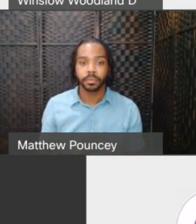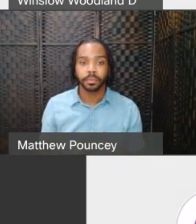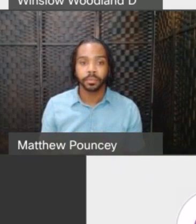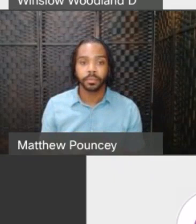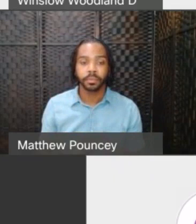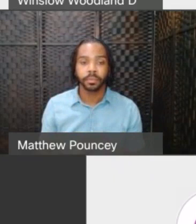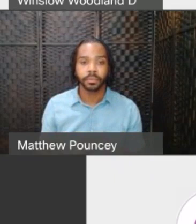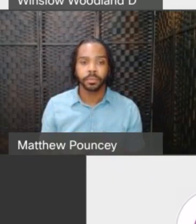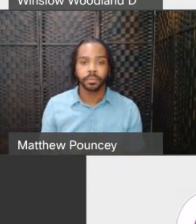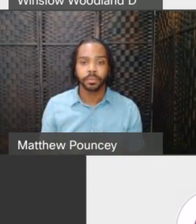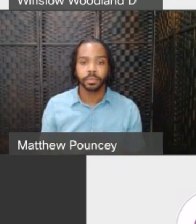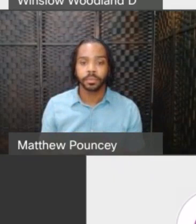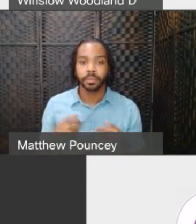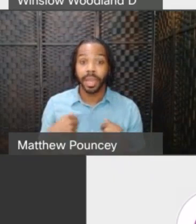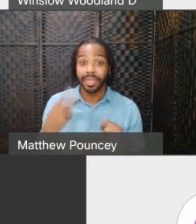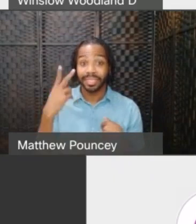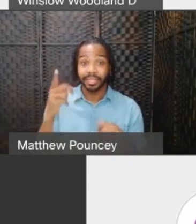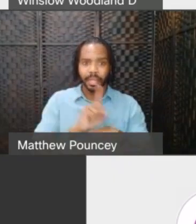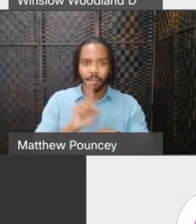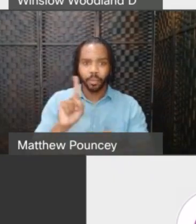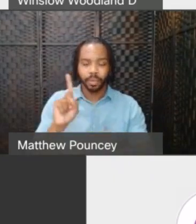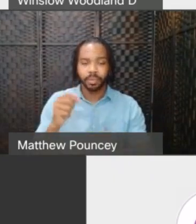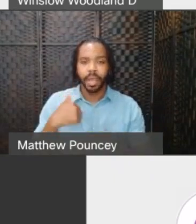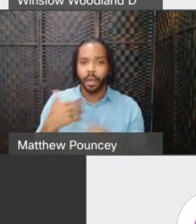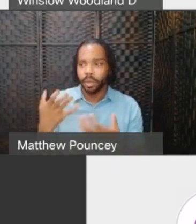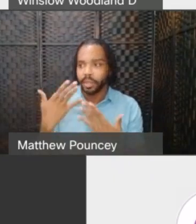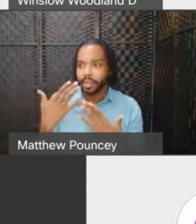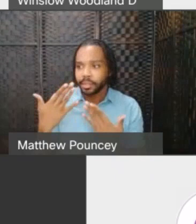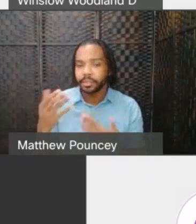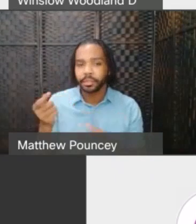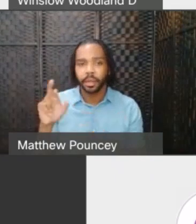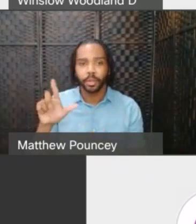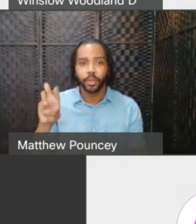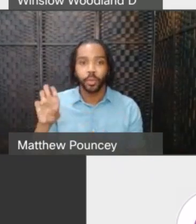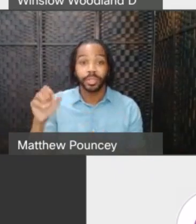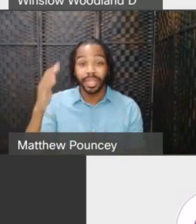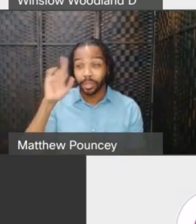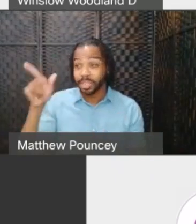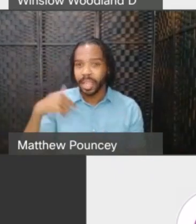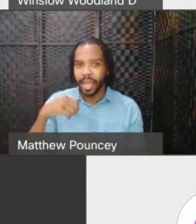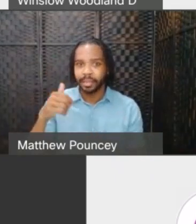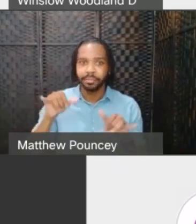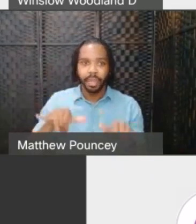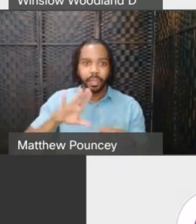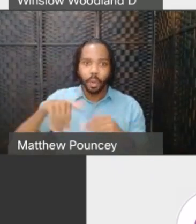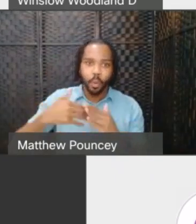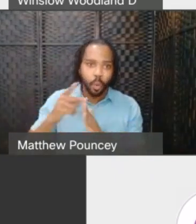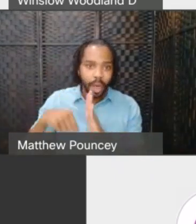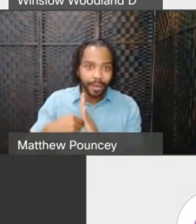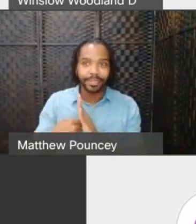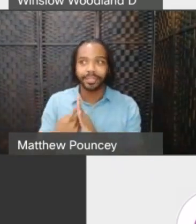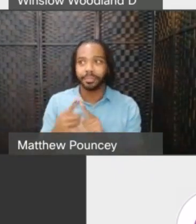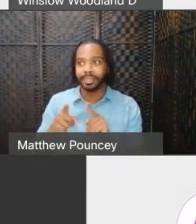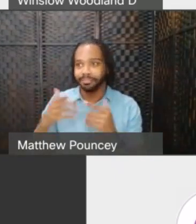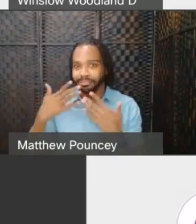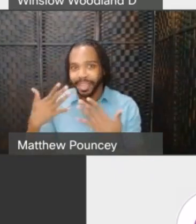So I see it's 1 o'clock. I really want to thank, I know that Dr. Lewis didn't have the whole hour, but certainly seemed to stay for the whole hour. So I